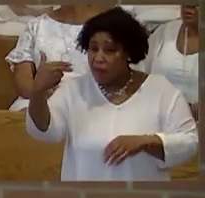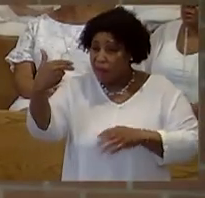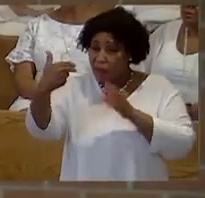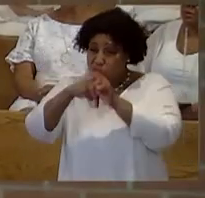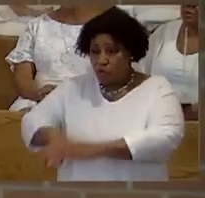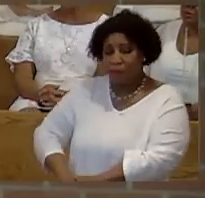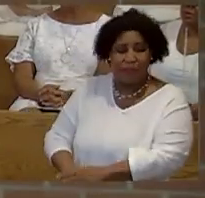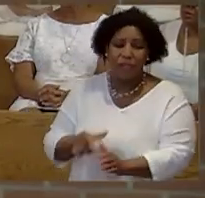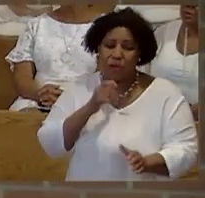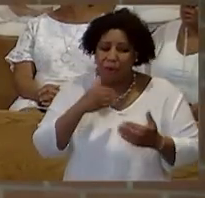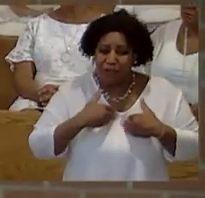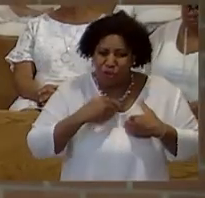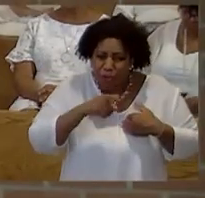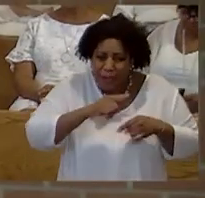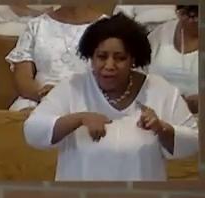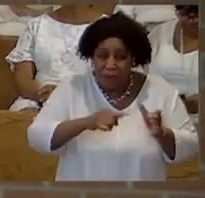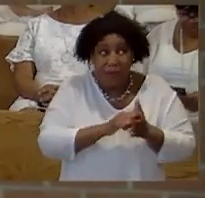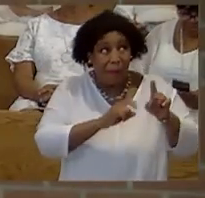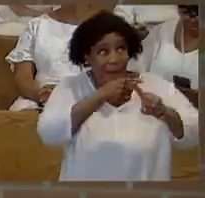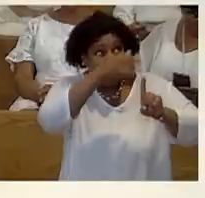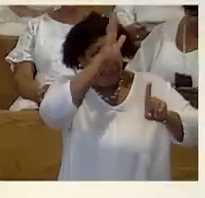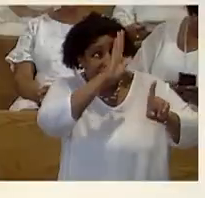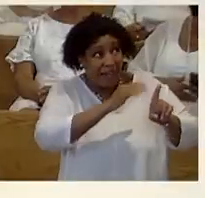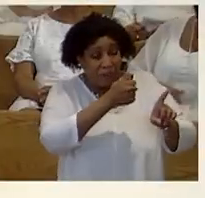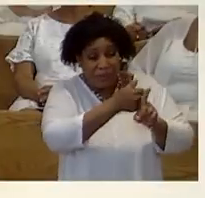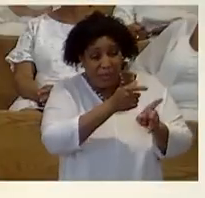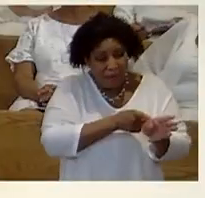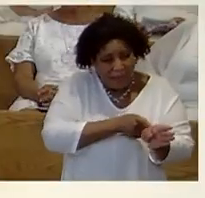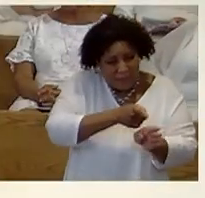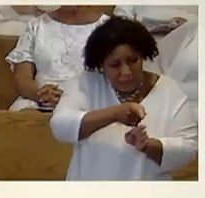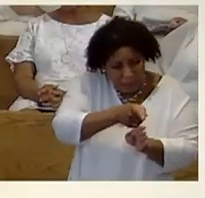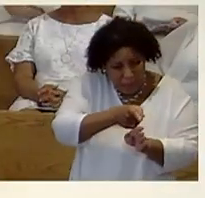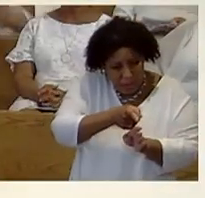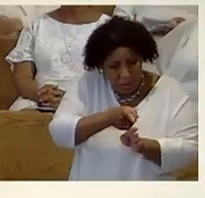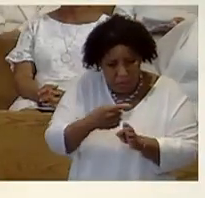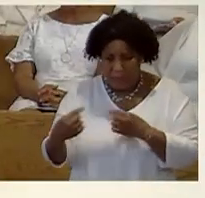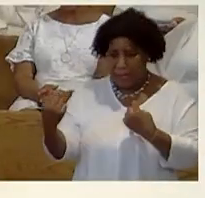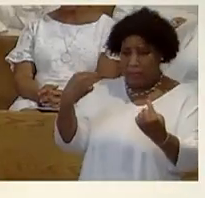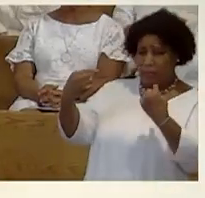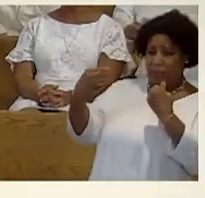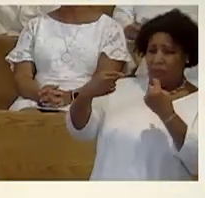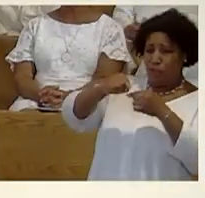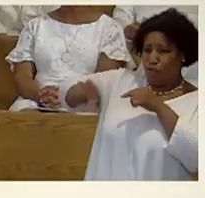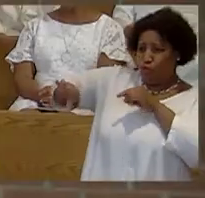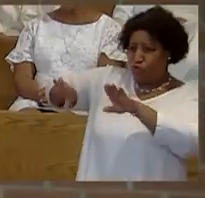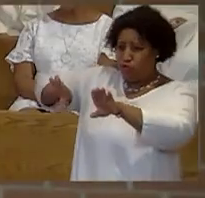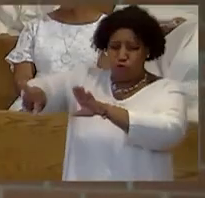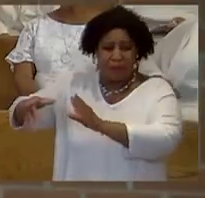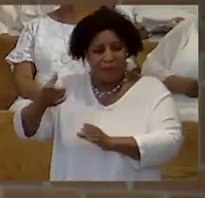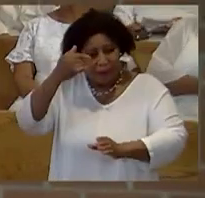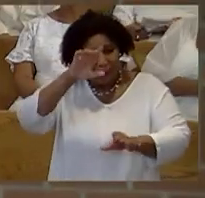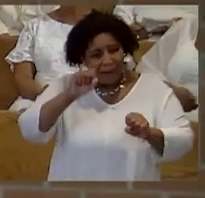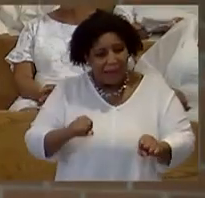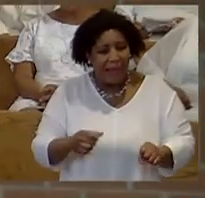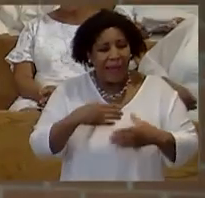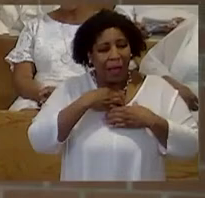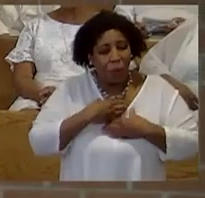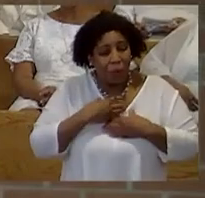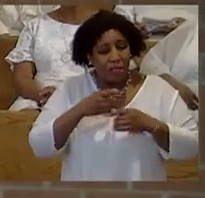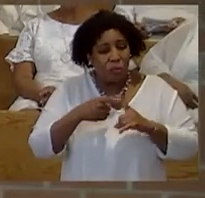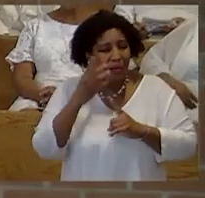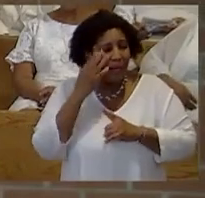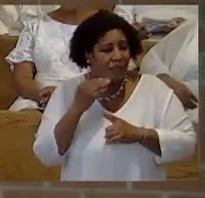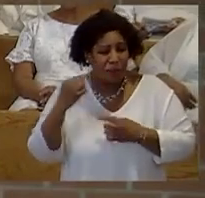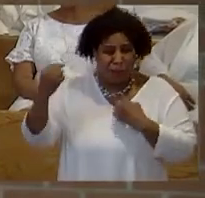God specializes in dismantling the enemy's attack. And I wish I had somebody that when you're going through